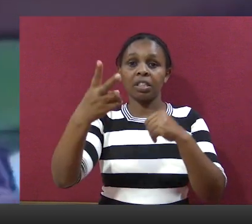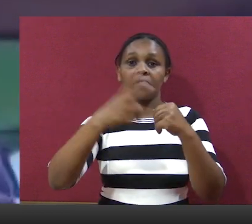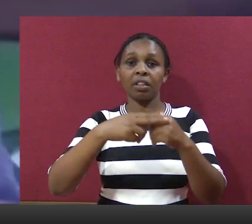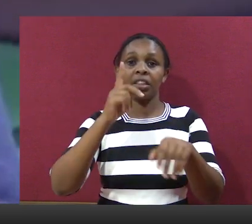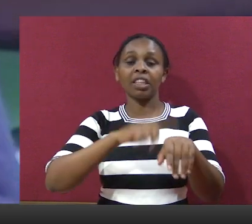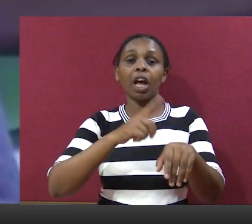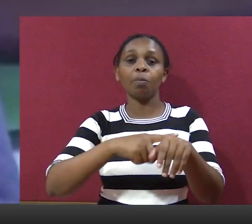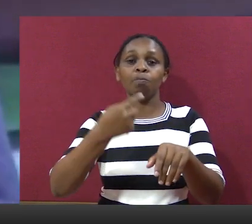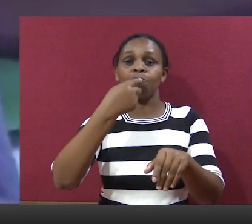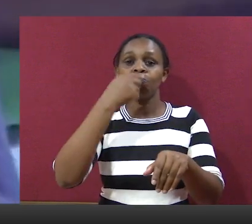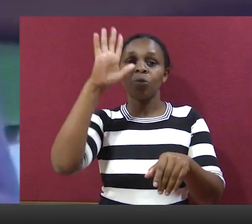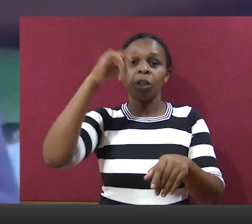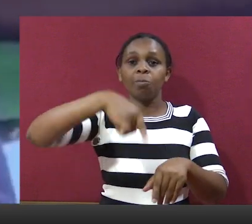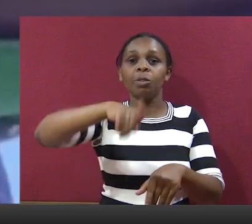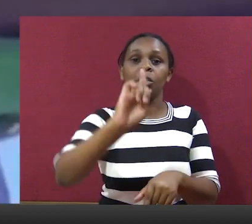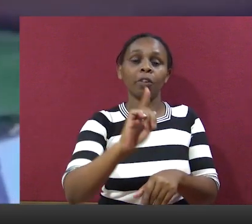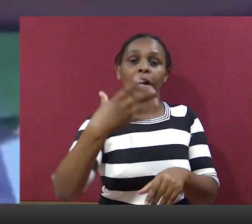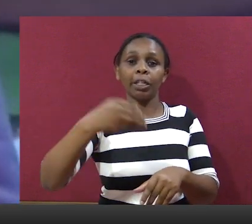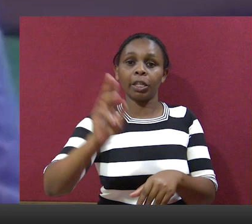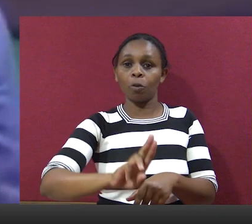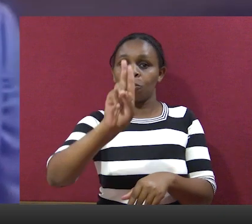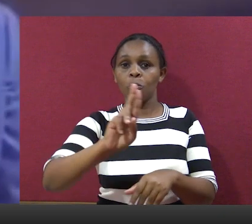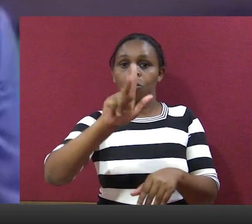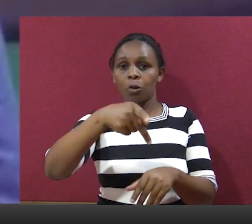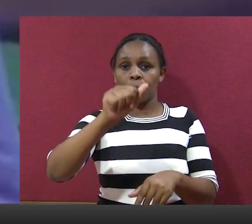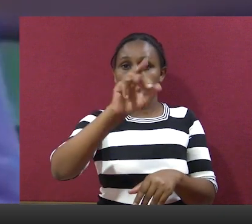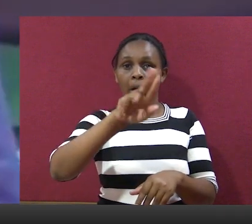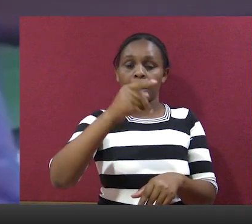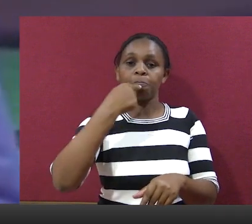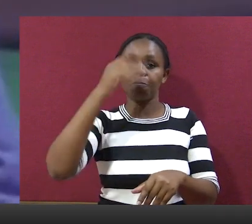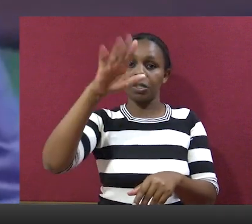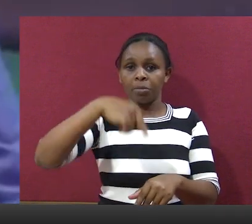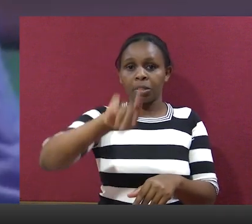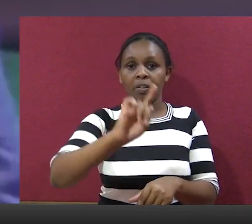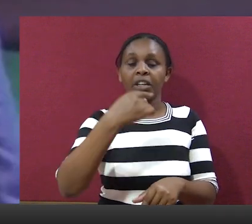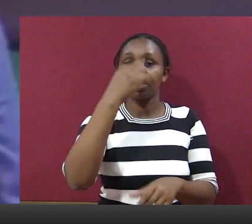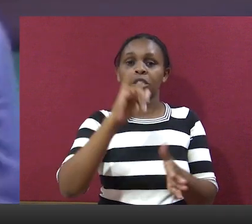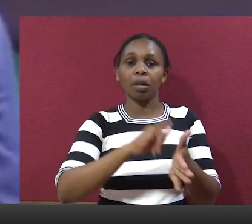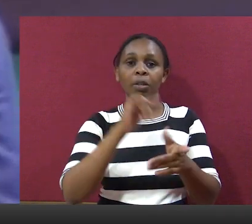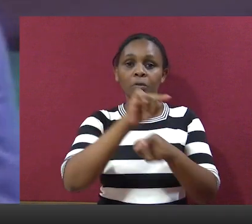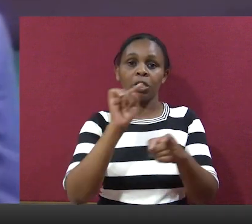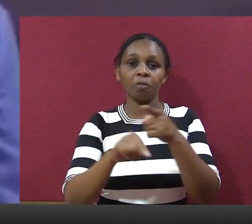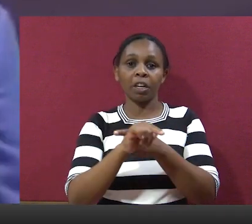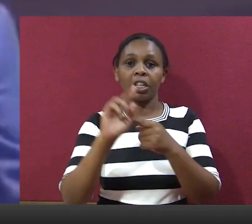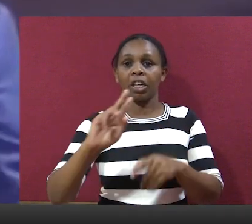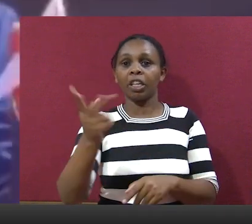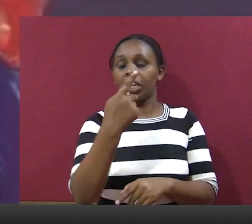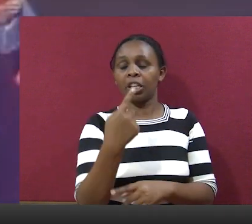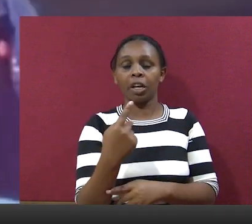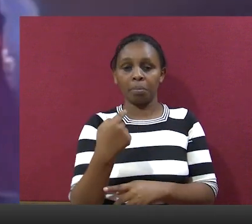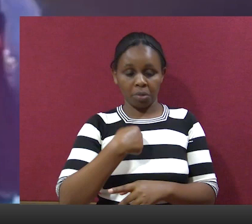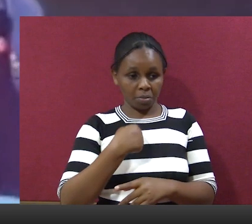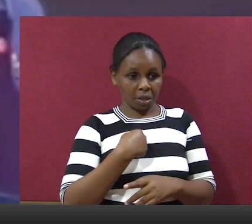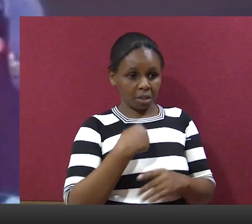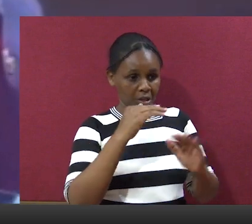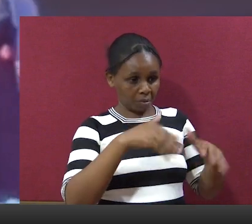alipojiapisha. Alipoenda Uhuru Park alijiapisha akasema tugawanye Kenya. Mimi nipewe upande yangu